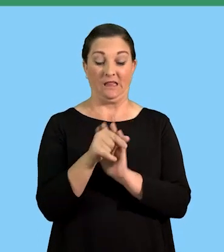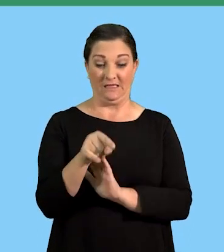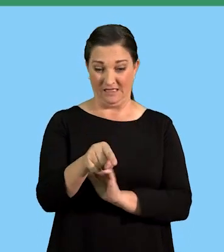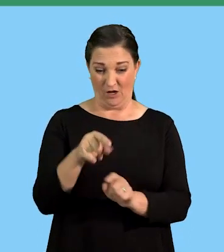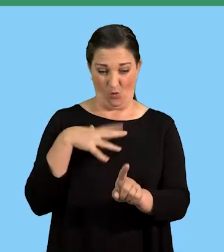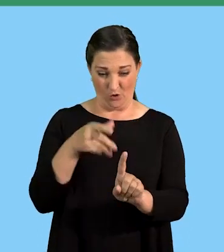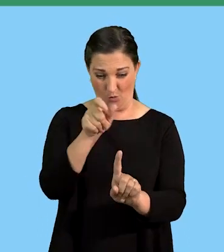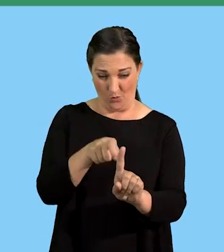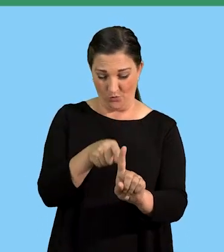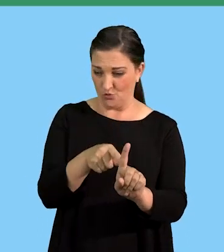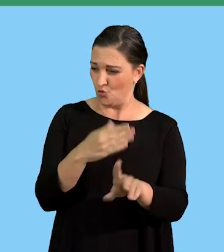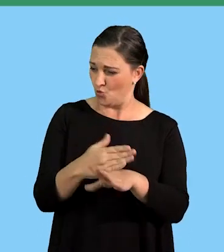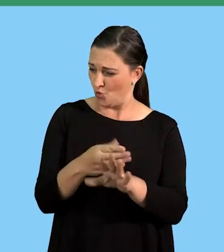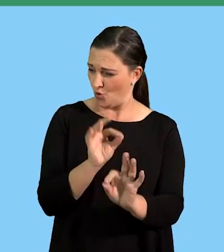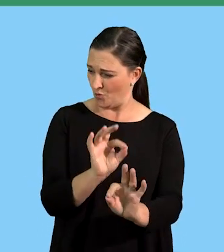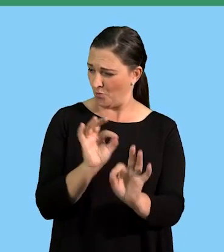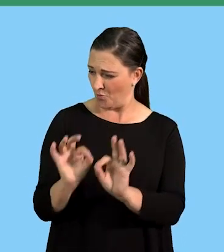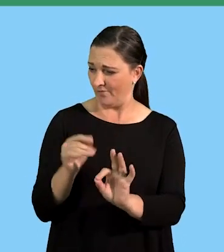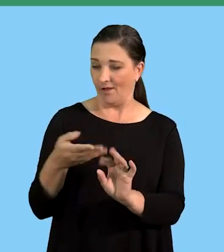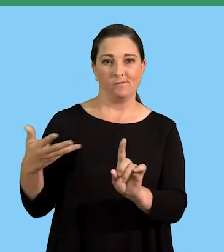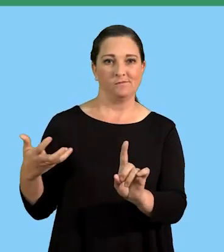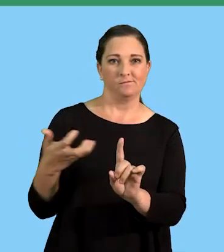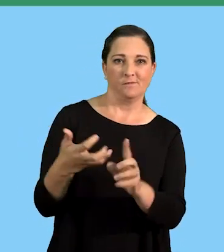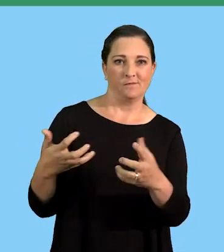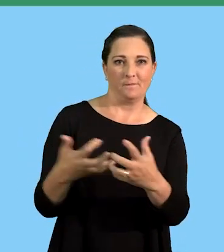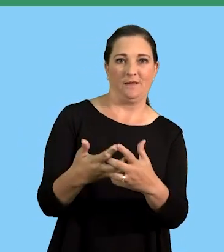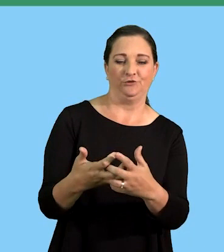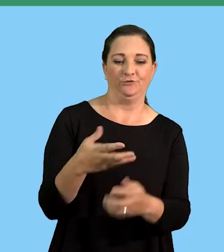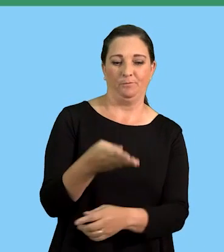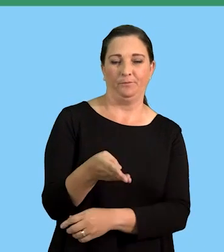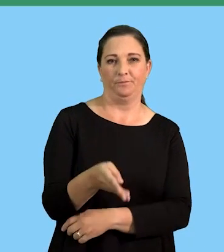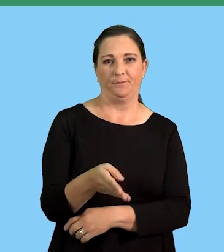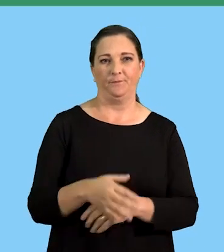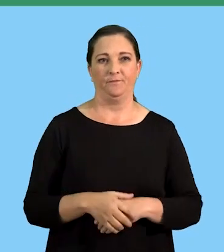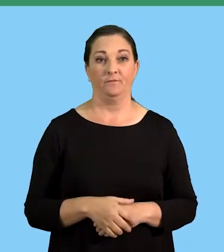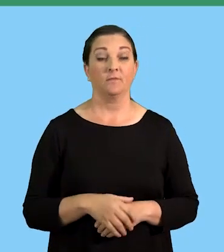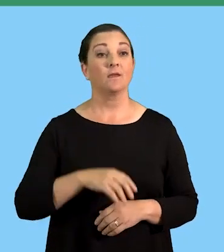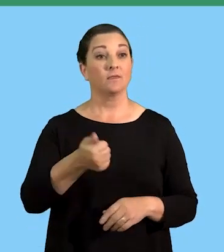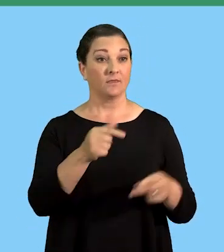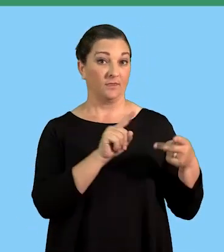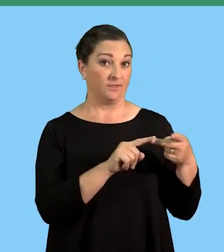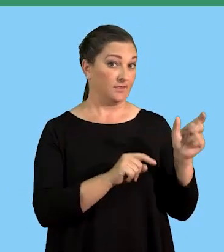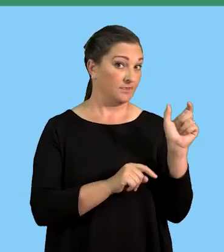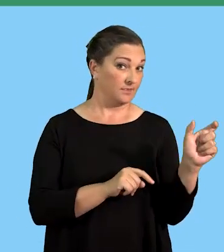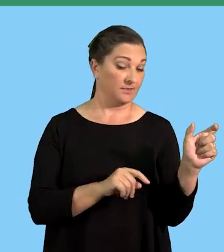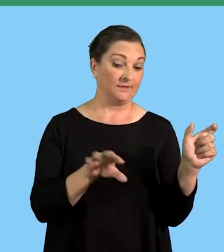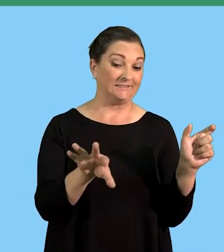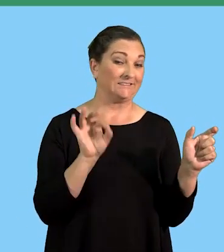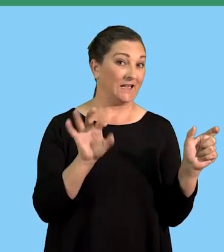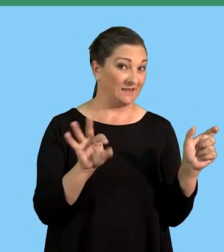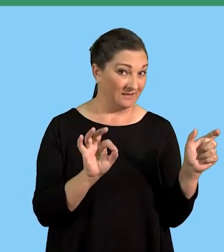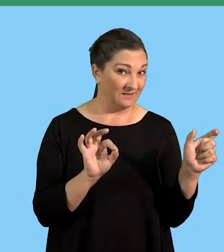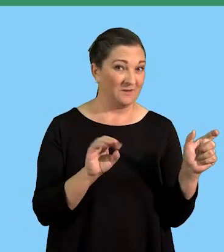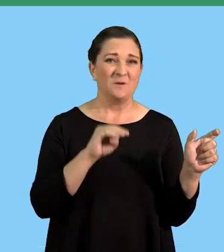attract suitable candidates for it. We also have selection, which is defined as